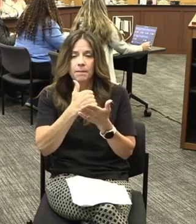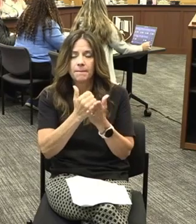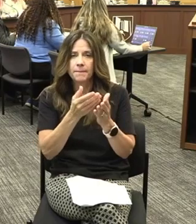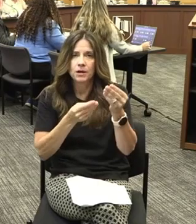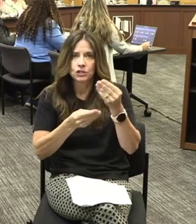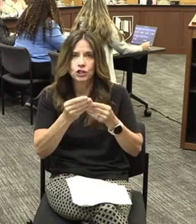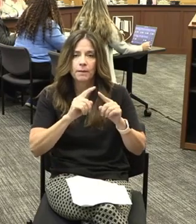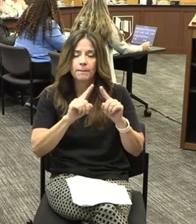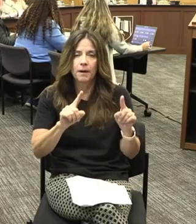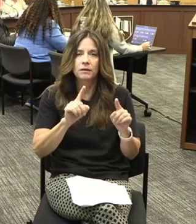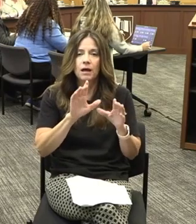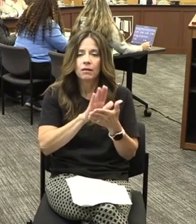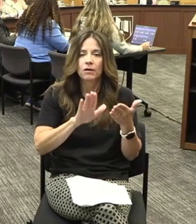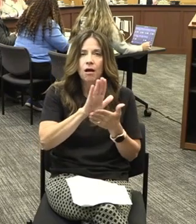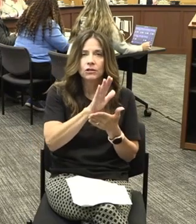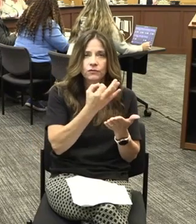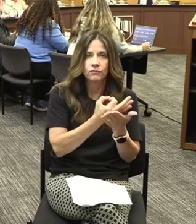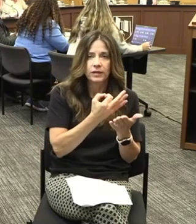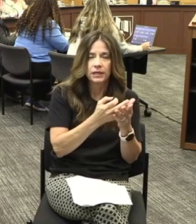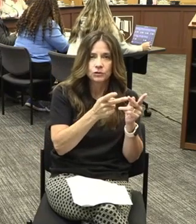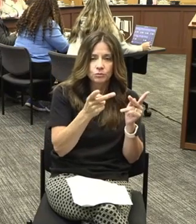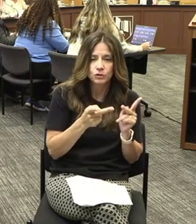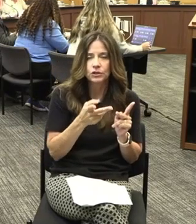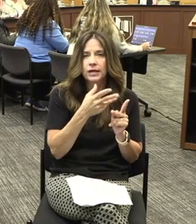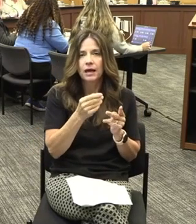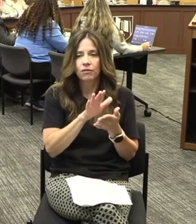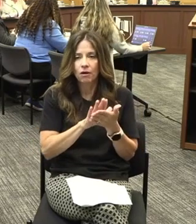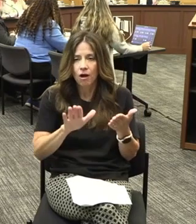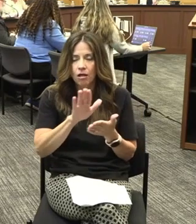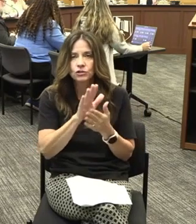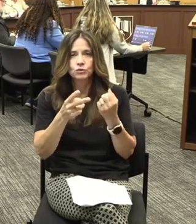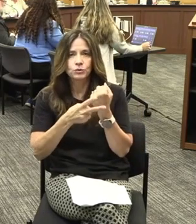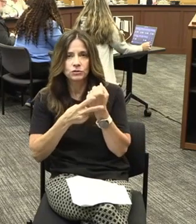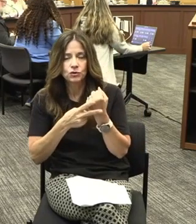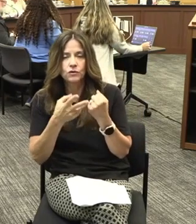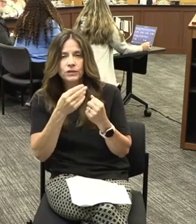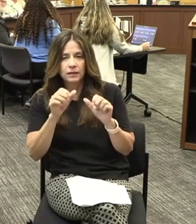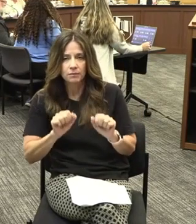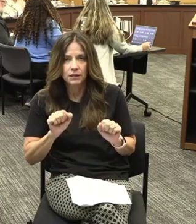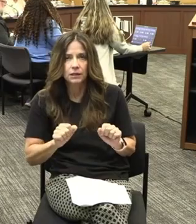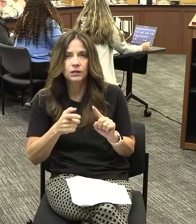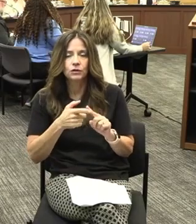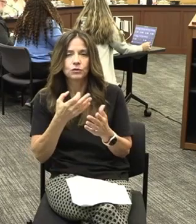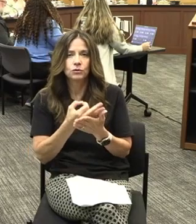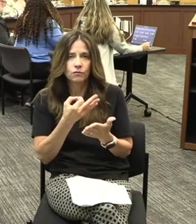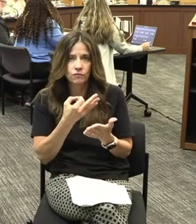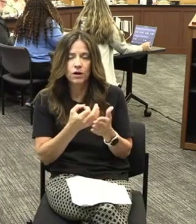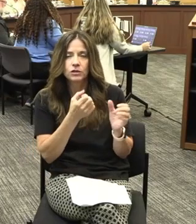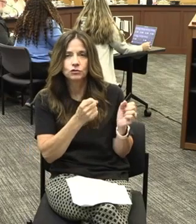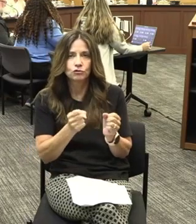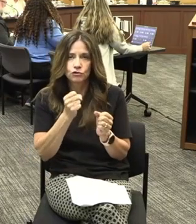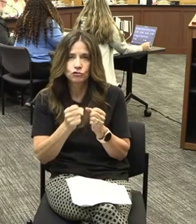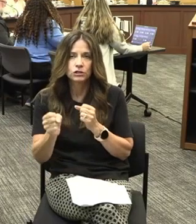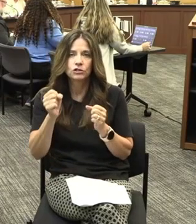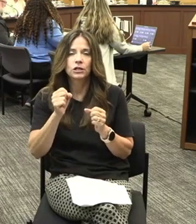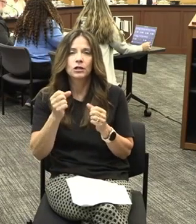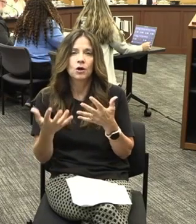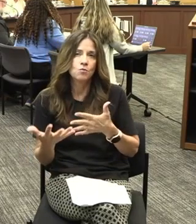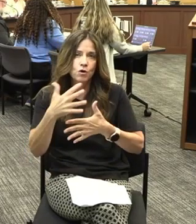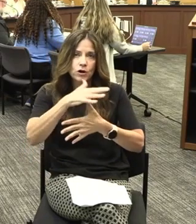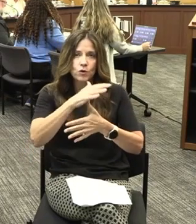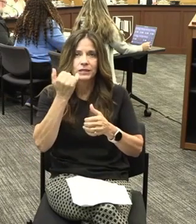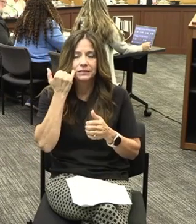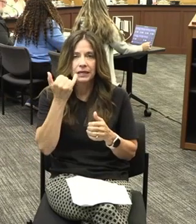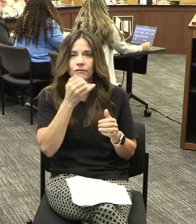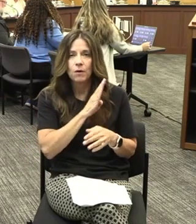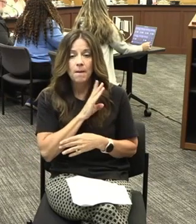financial position, college's reserves position, and ability to fund strategic priorities, if the board moves